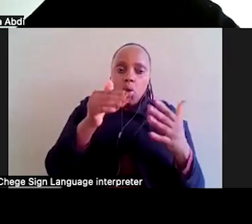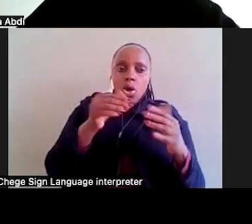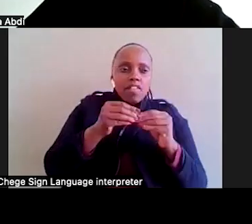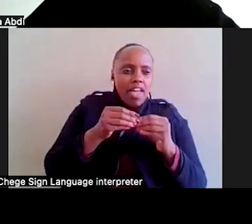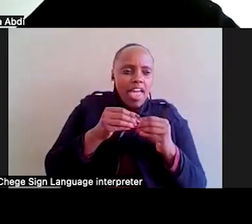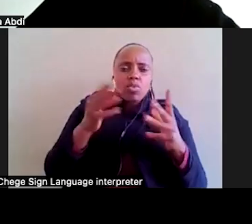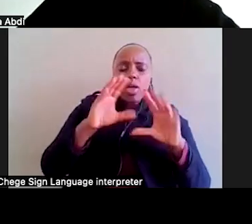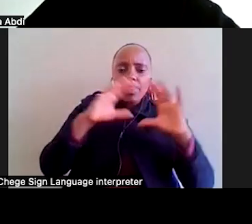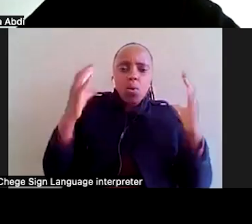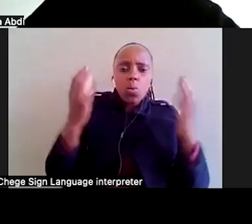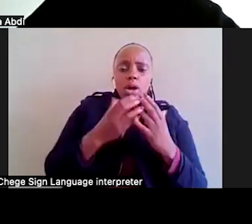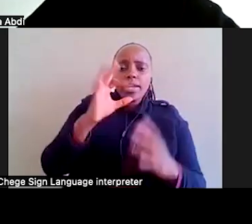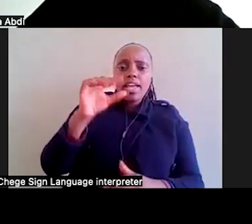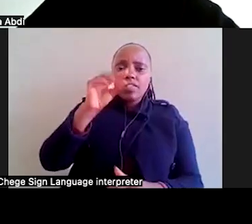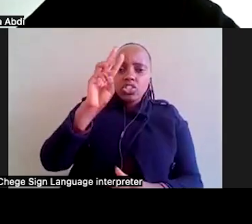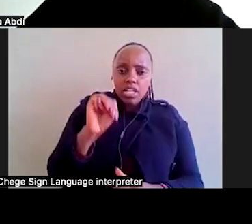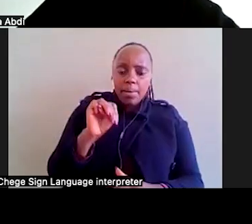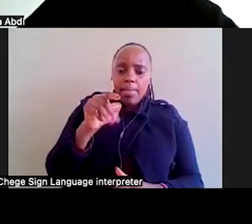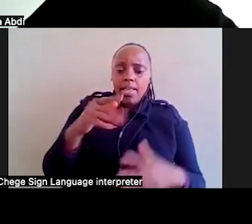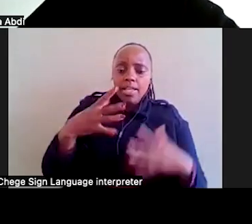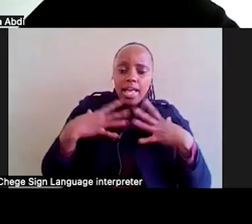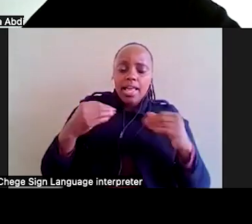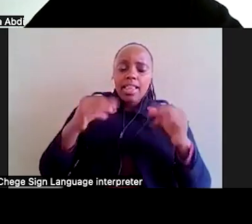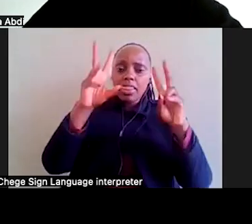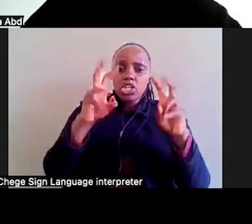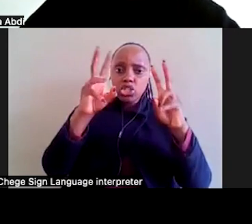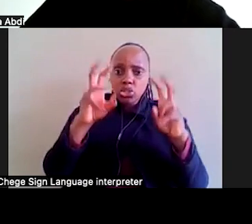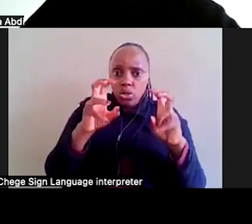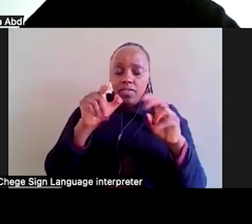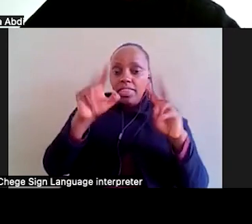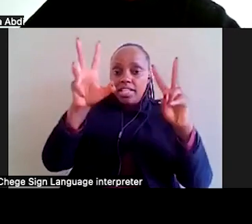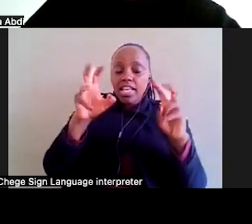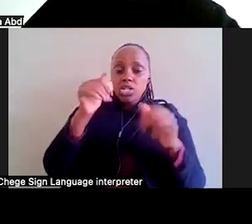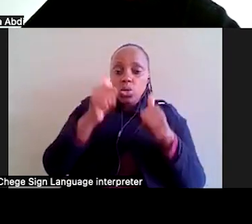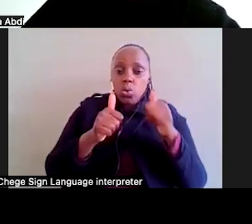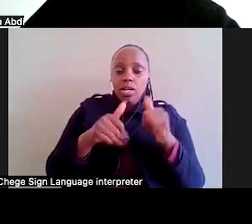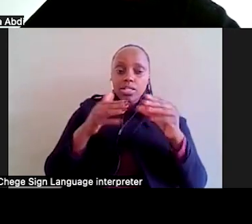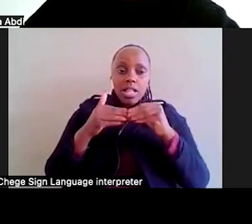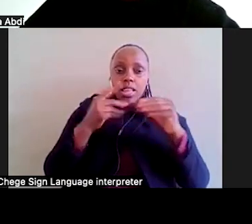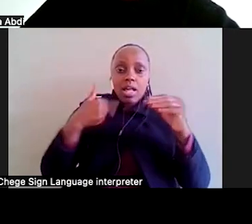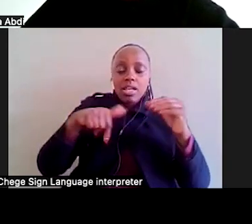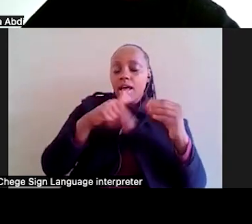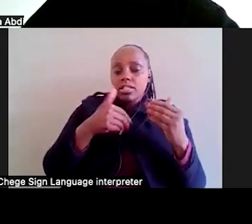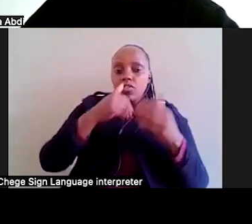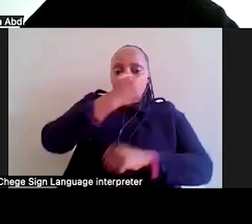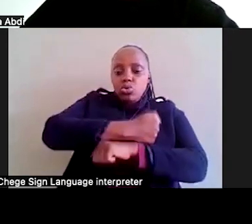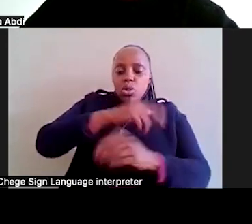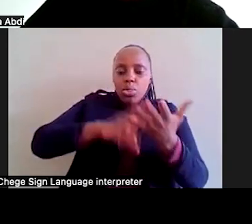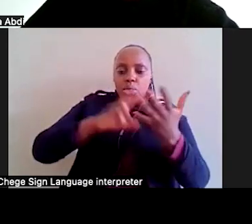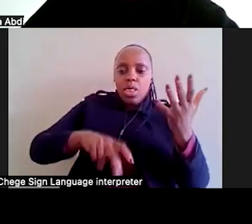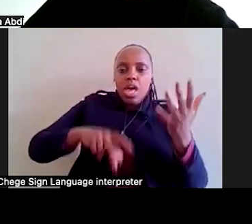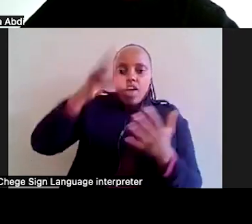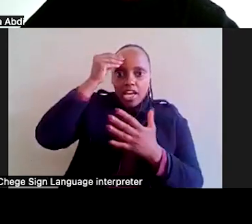world, FGM is a health issue. It's an issue that leads girls to drop out of school, so it's an education